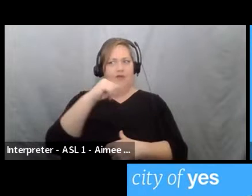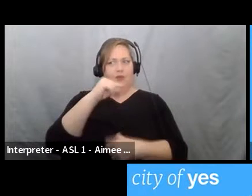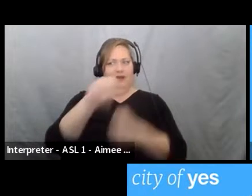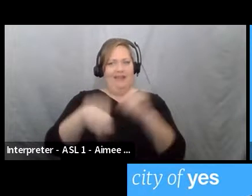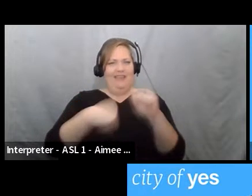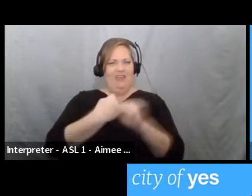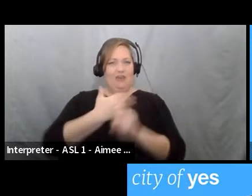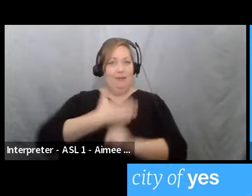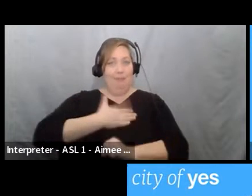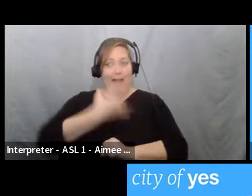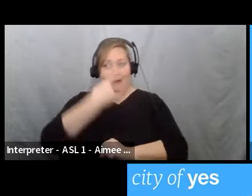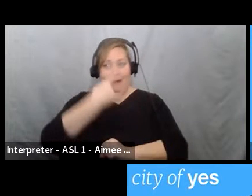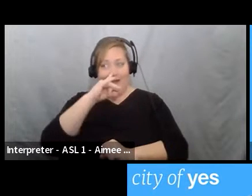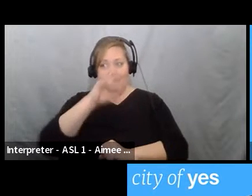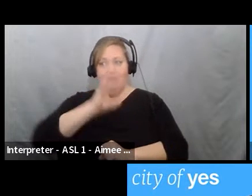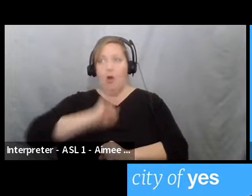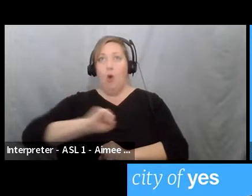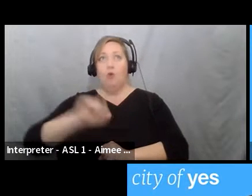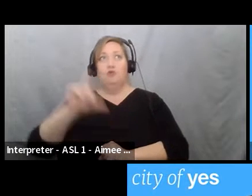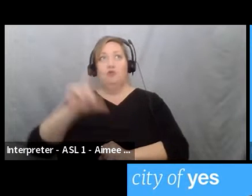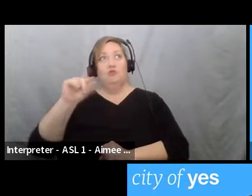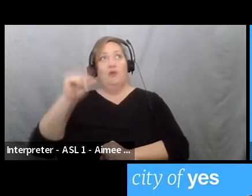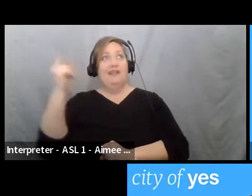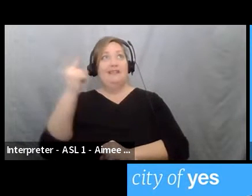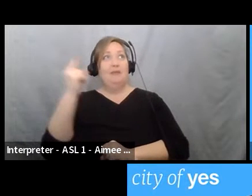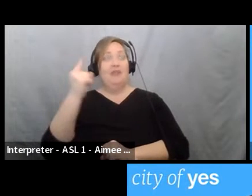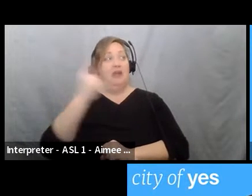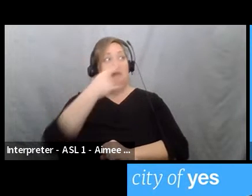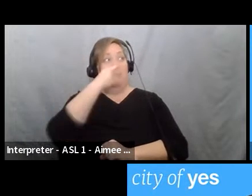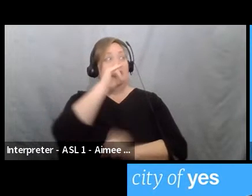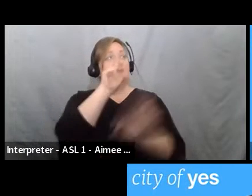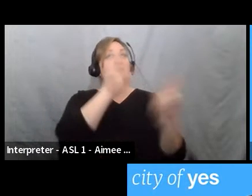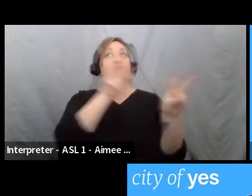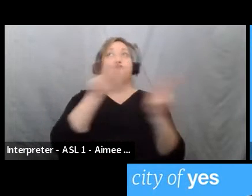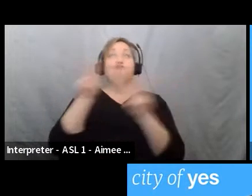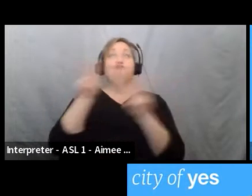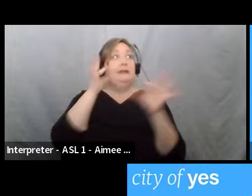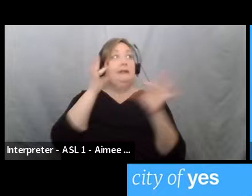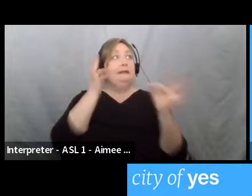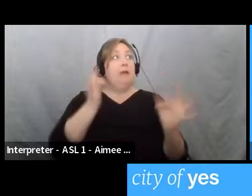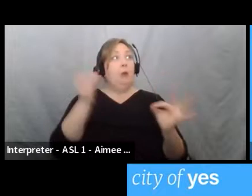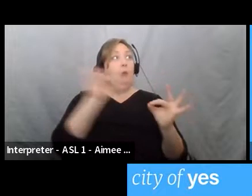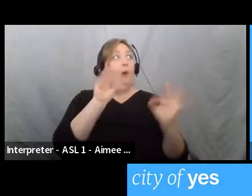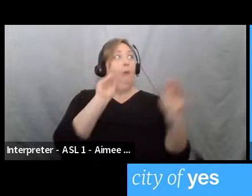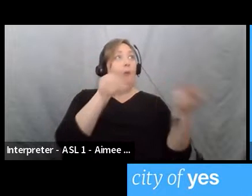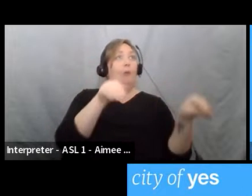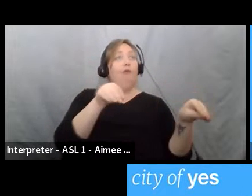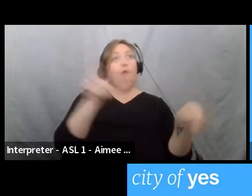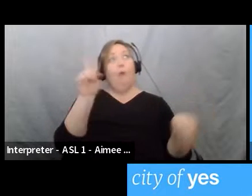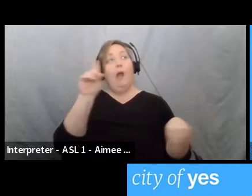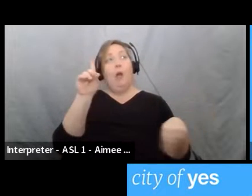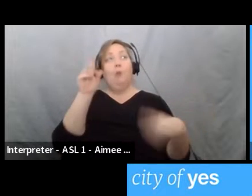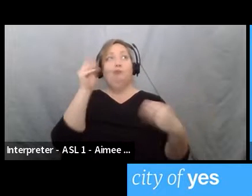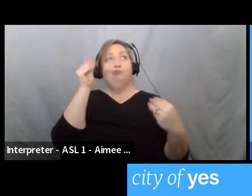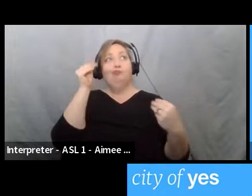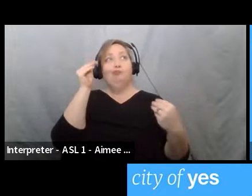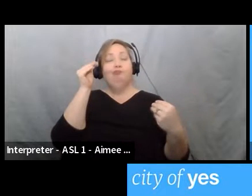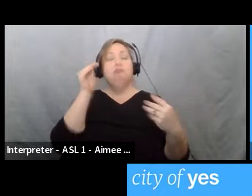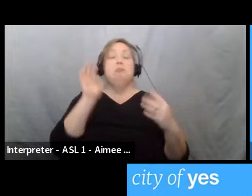be 20 something, and he's going to be looking around and deciding where he wants to move. And I